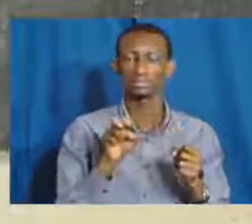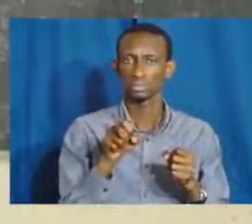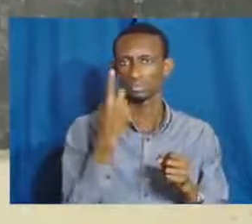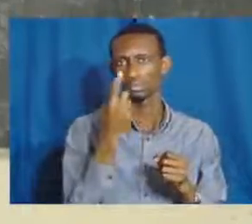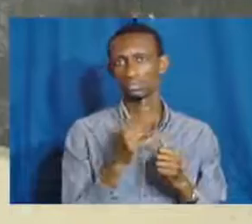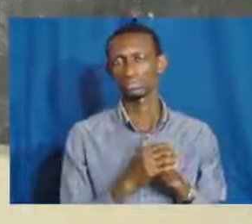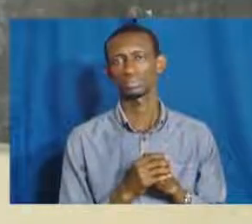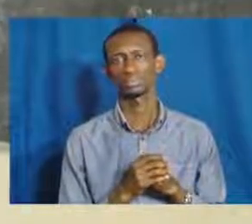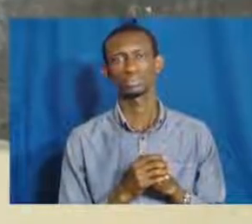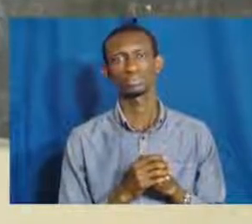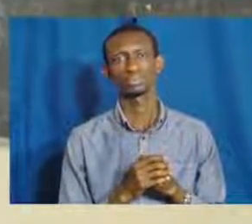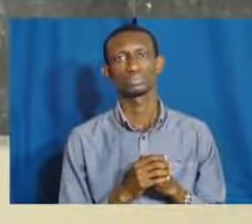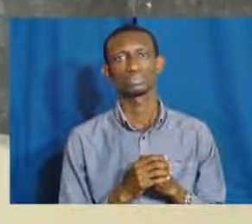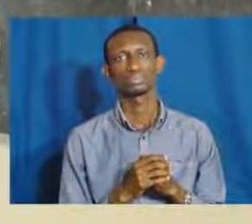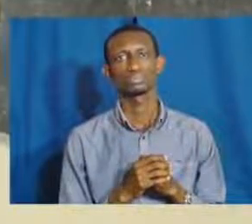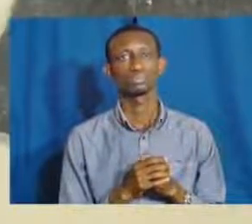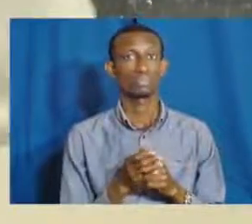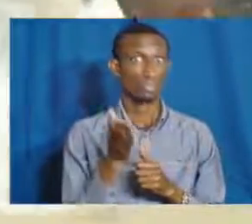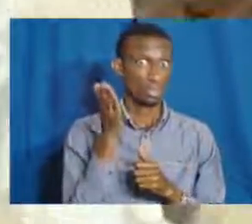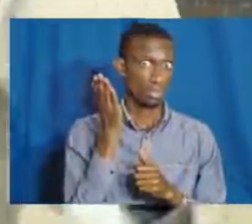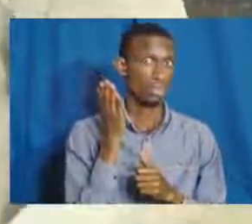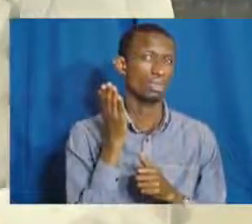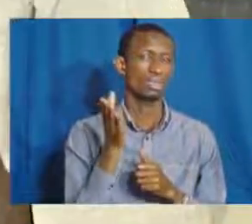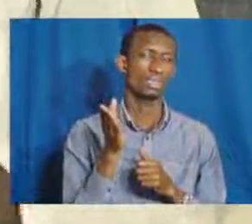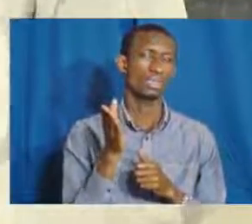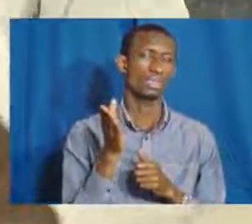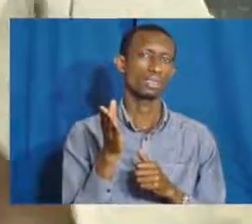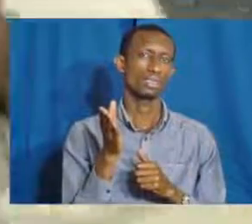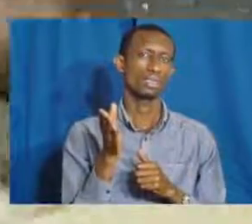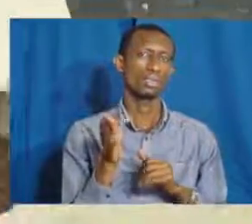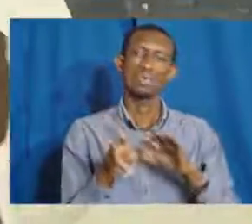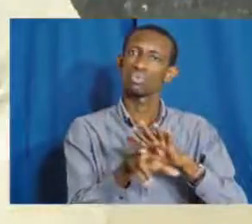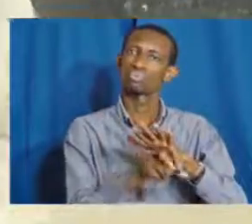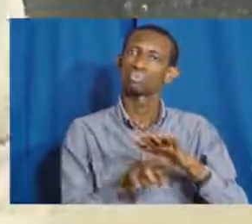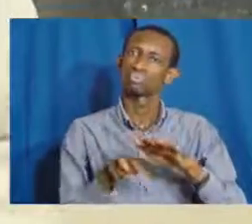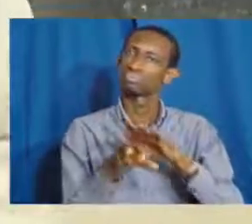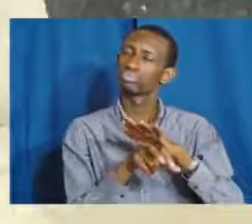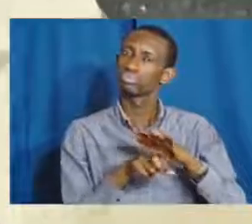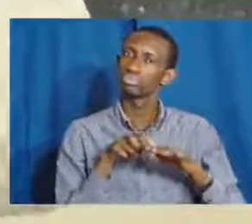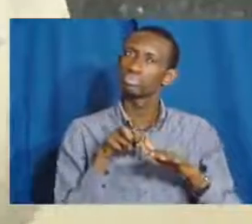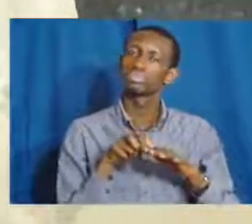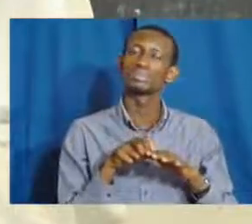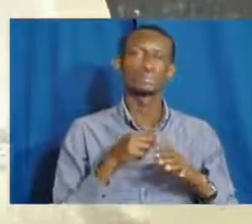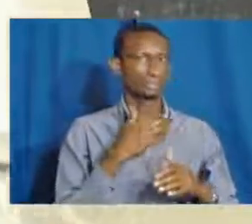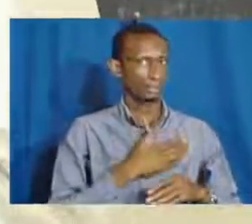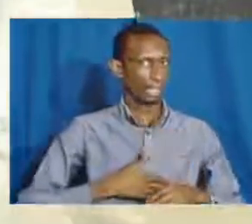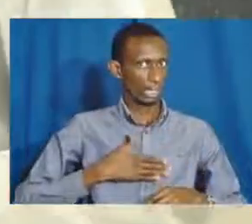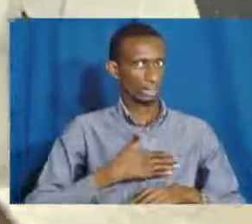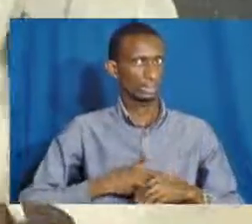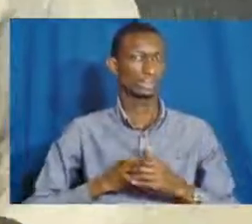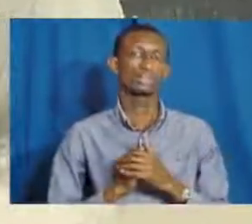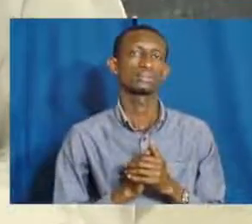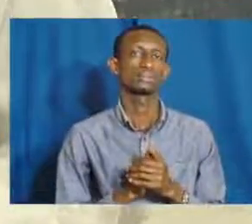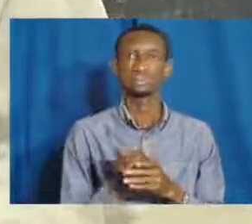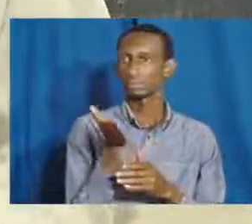mankind. It is the source of the science, this arrangement of